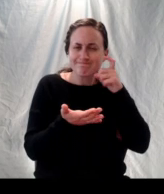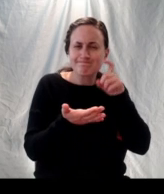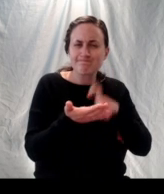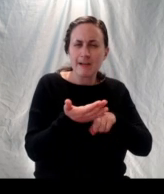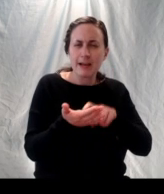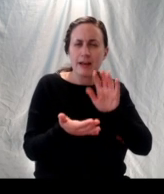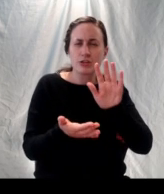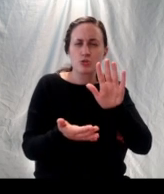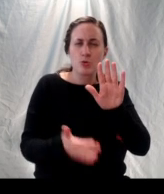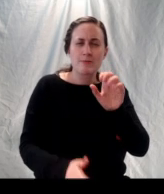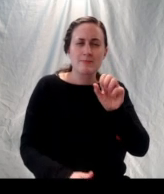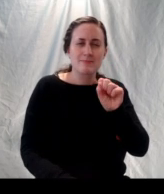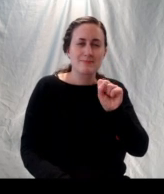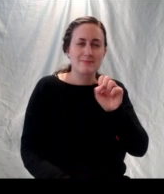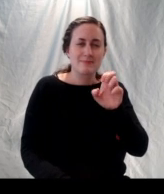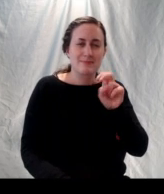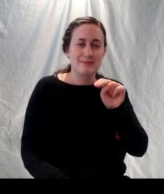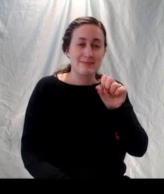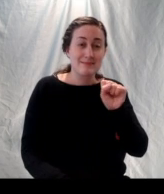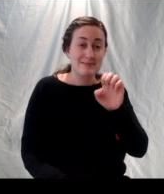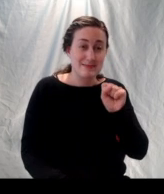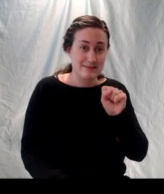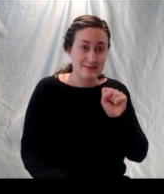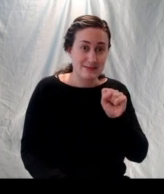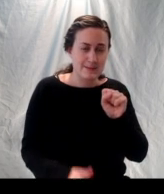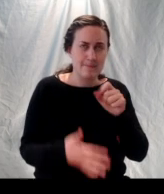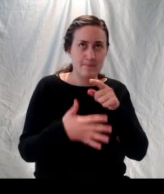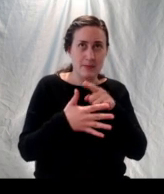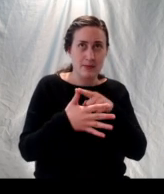How your back is feeling next to the chair.